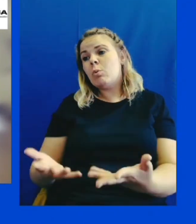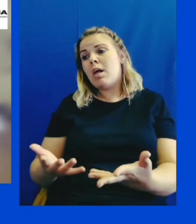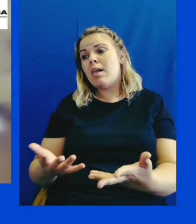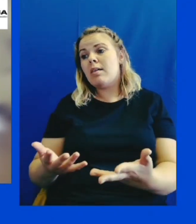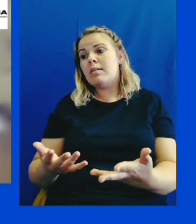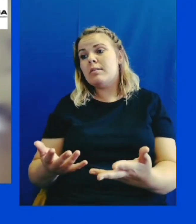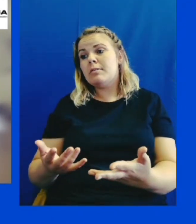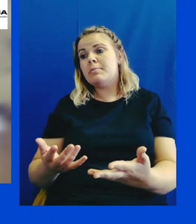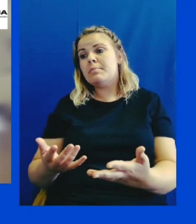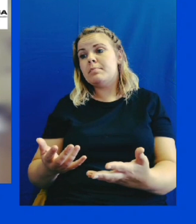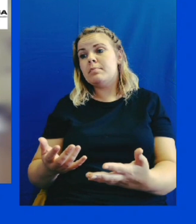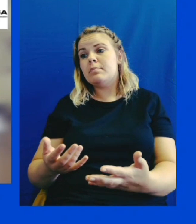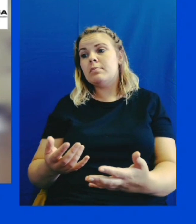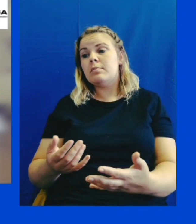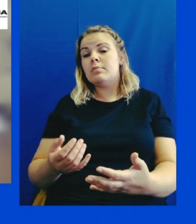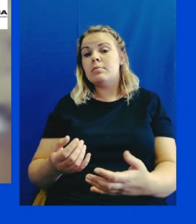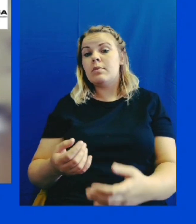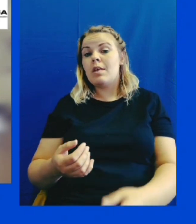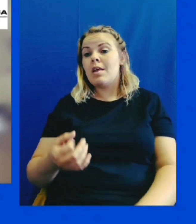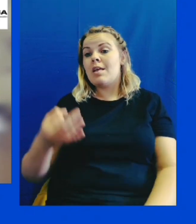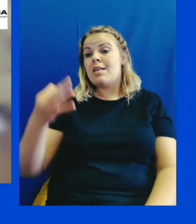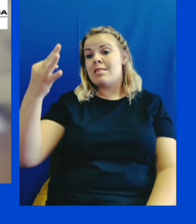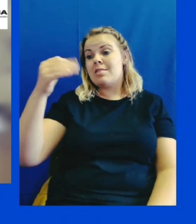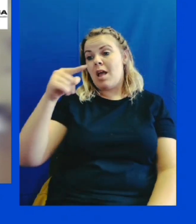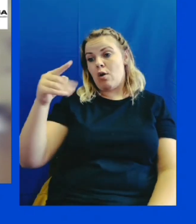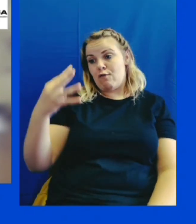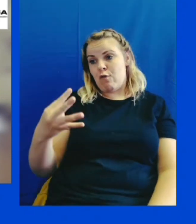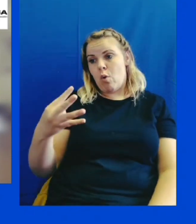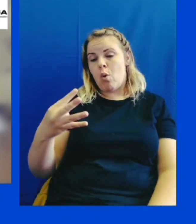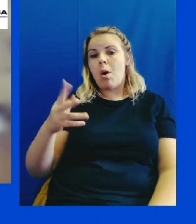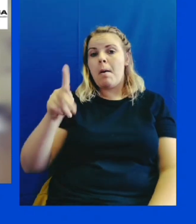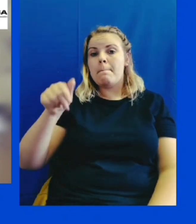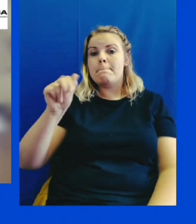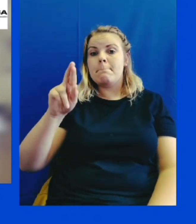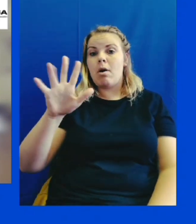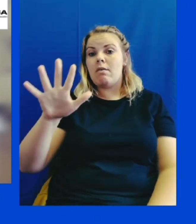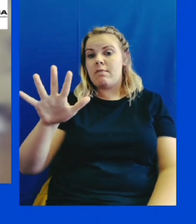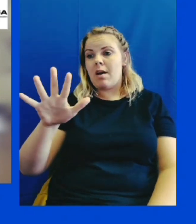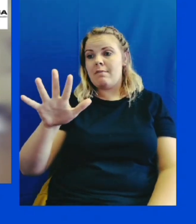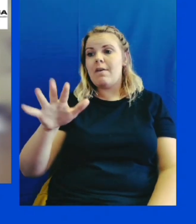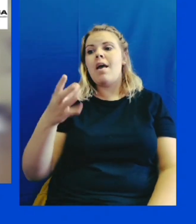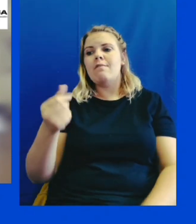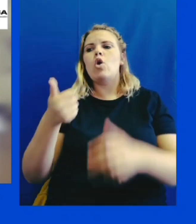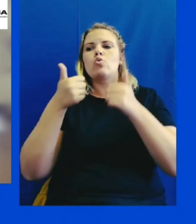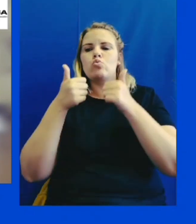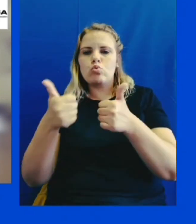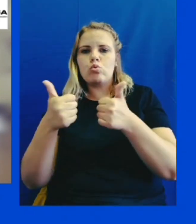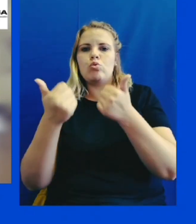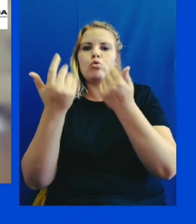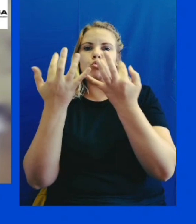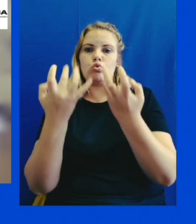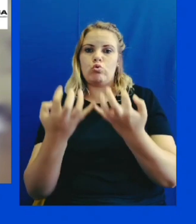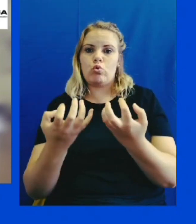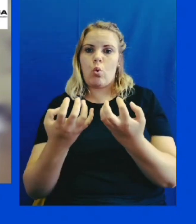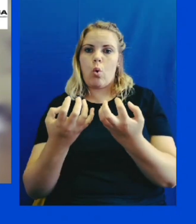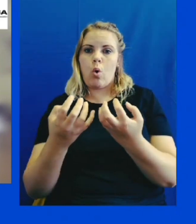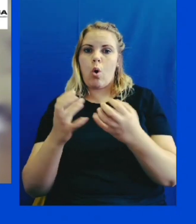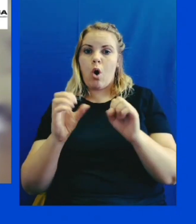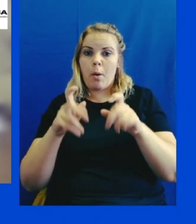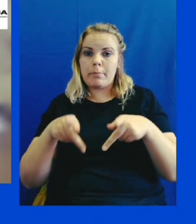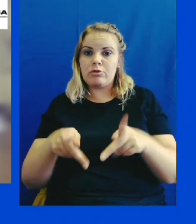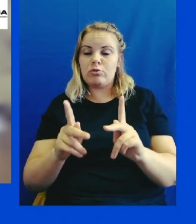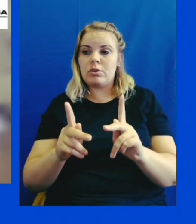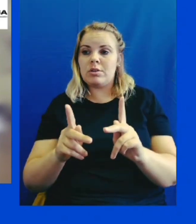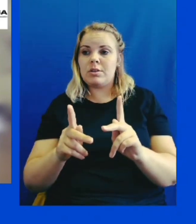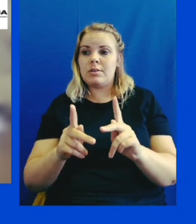Well, three of the four par fives are very good scoring opportunities. The one